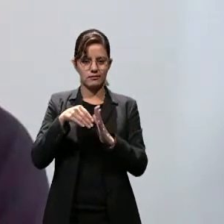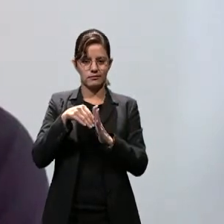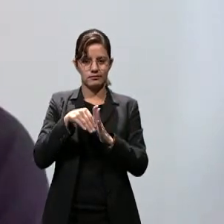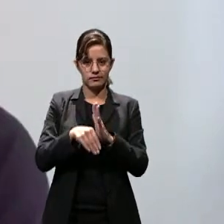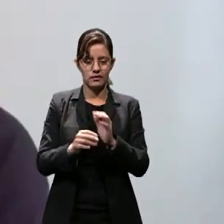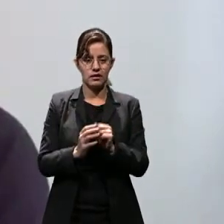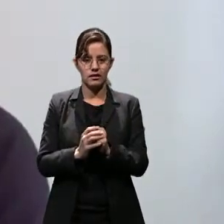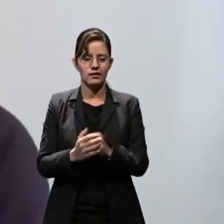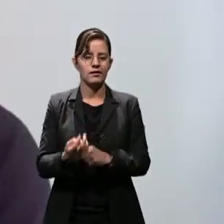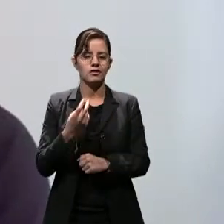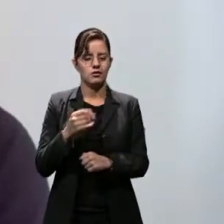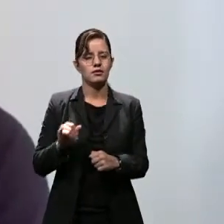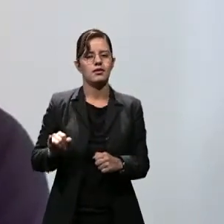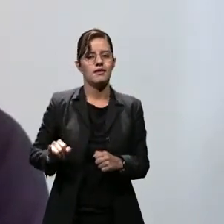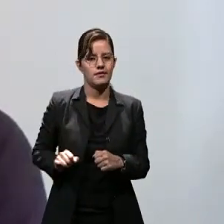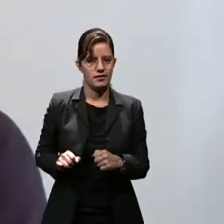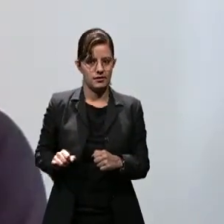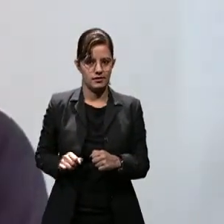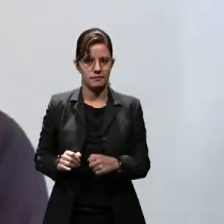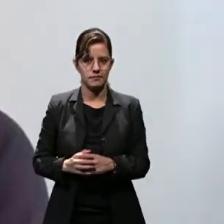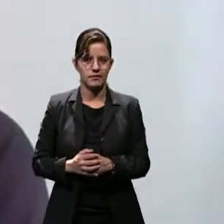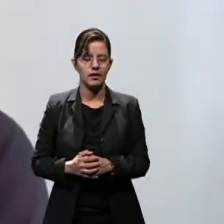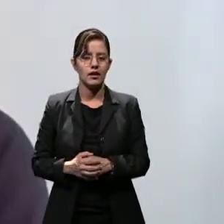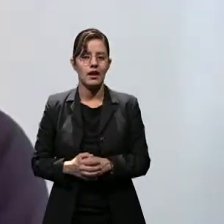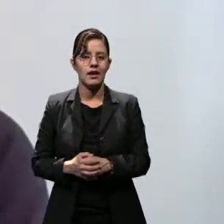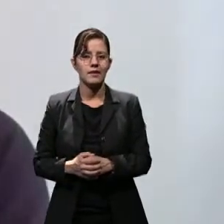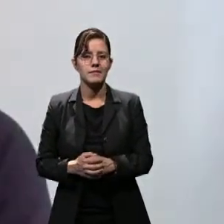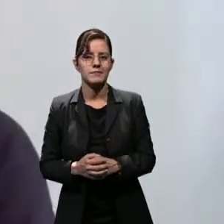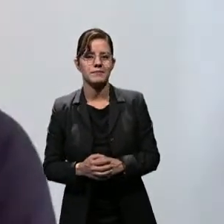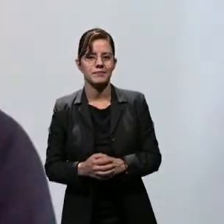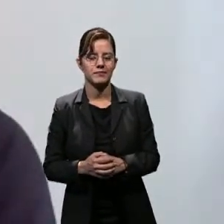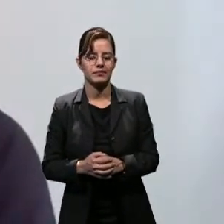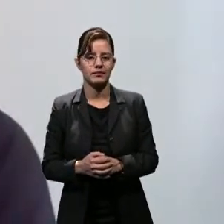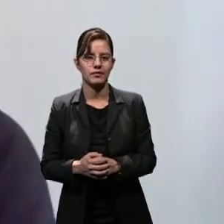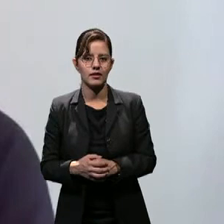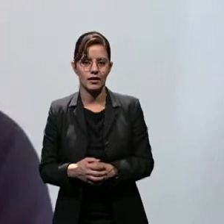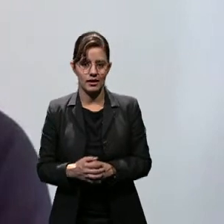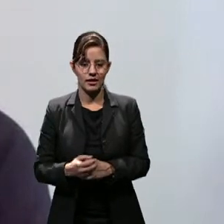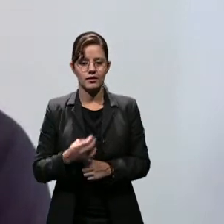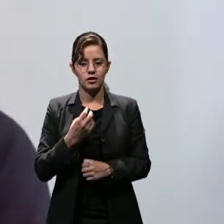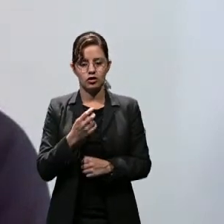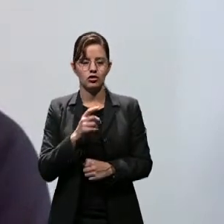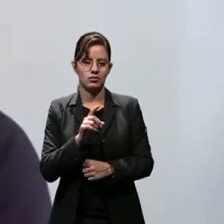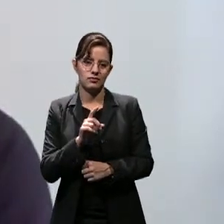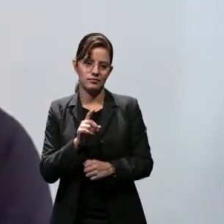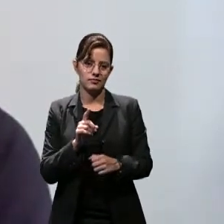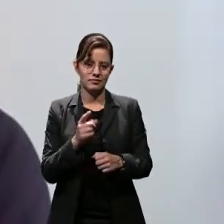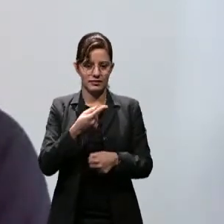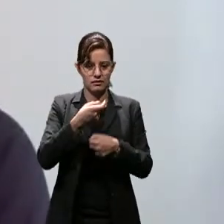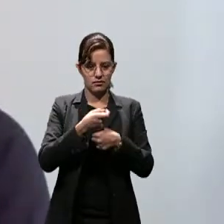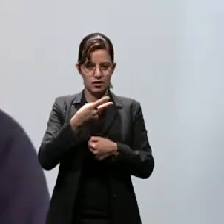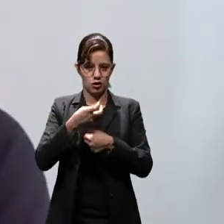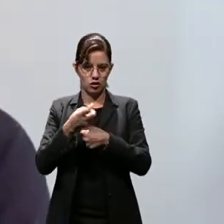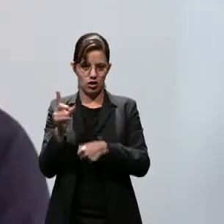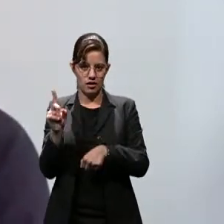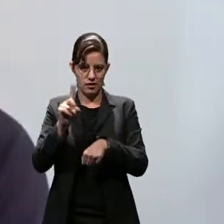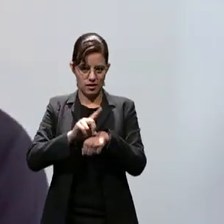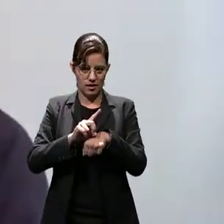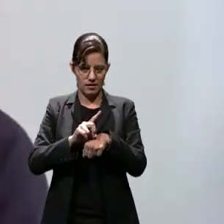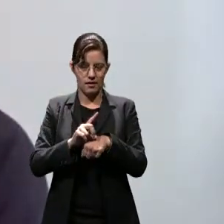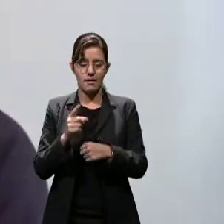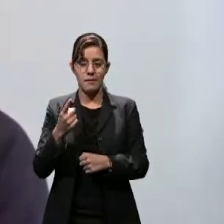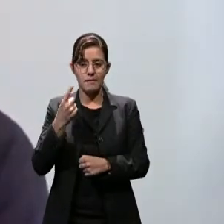these aspects. And I think it's interesting that you commented, and that it has been commented through the